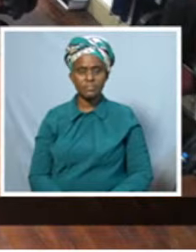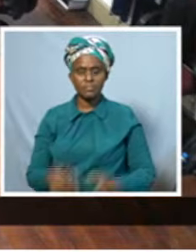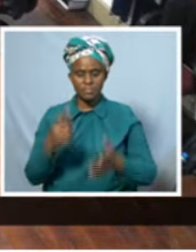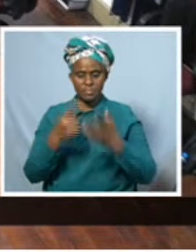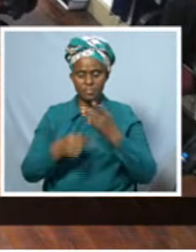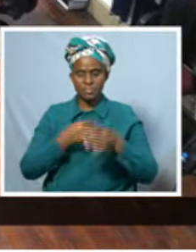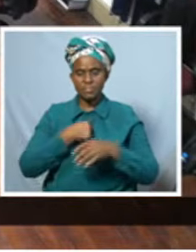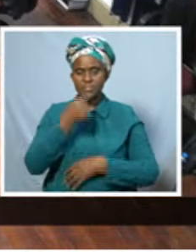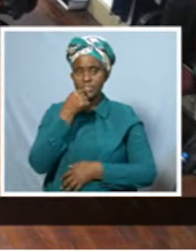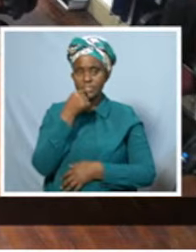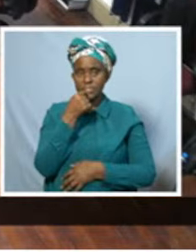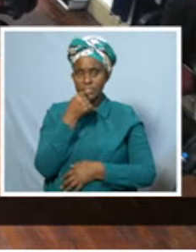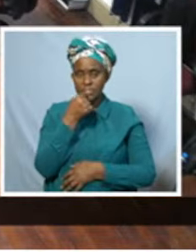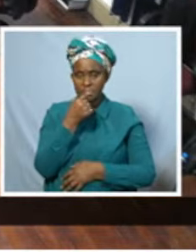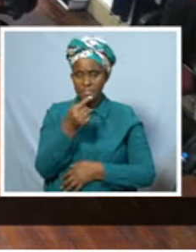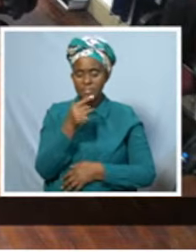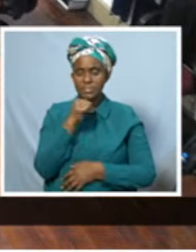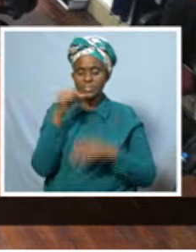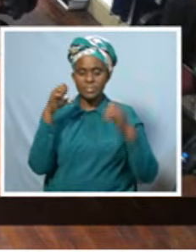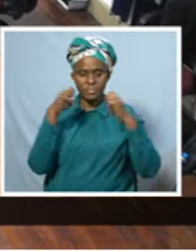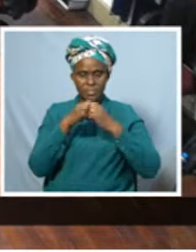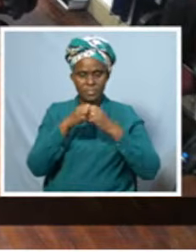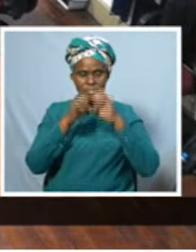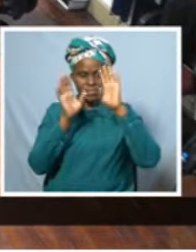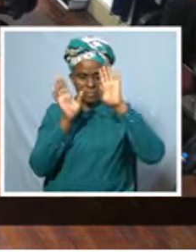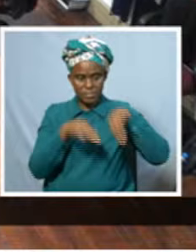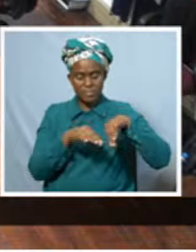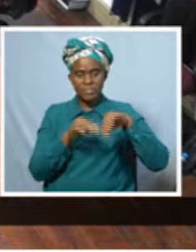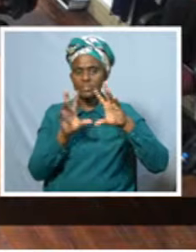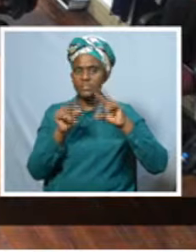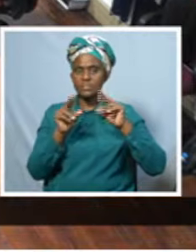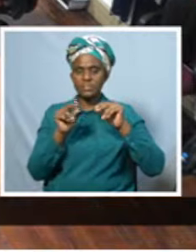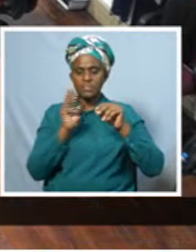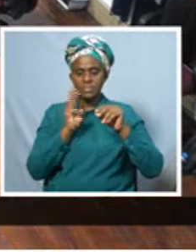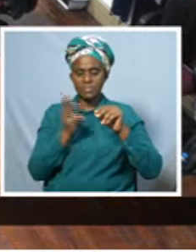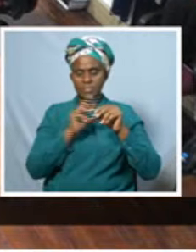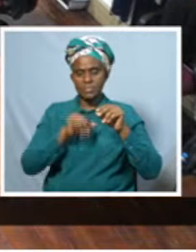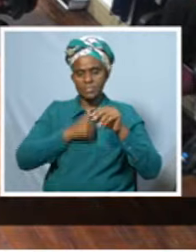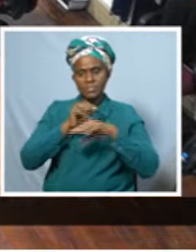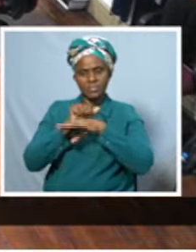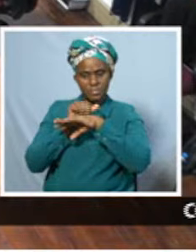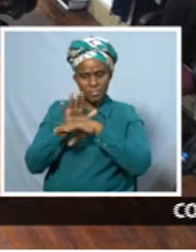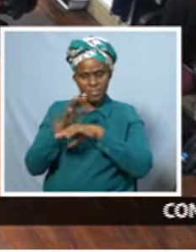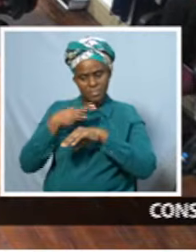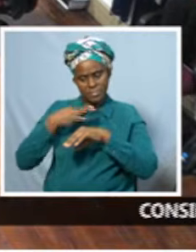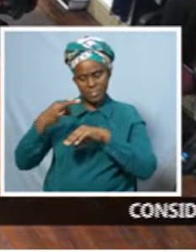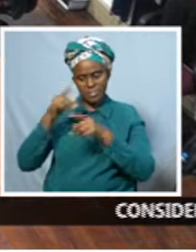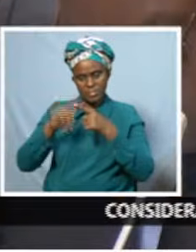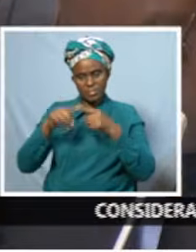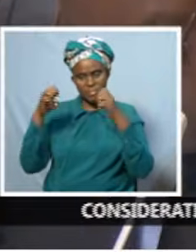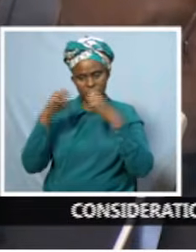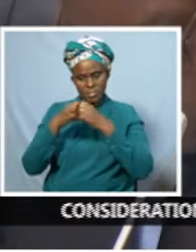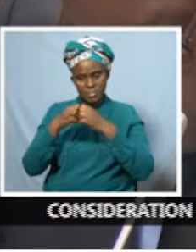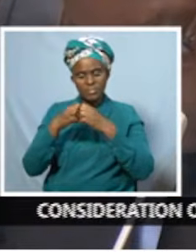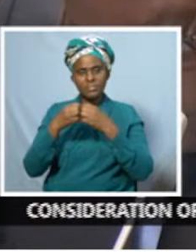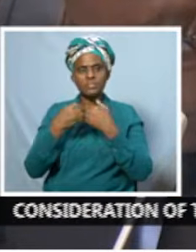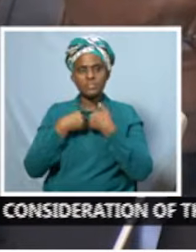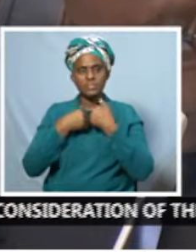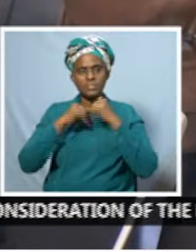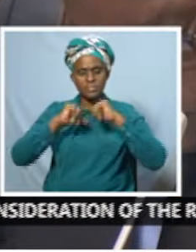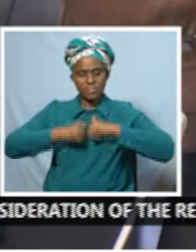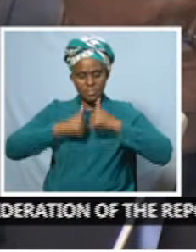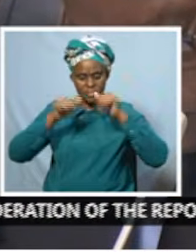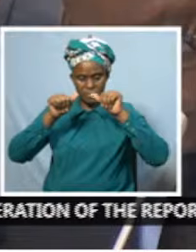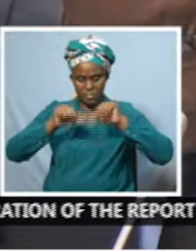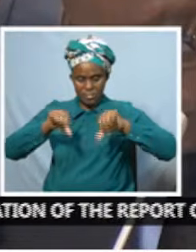what I'm saying is it's not the bank that drops them. Before we send applications to the bank, we do our own